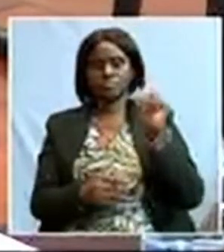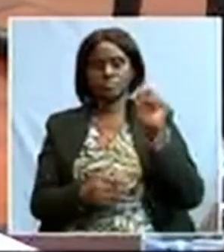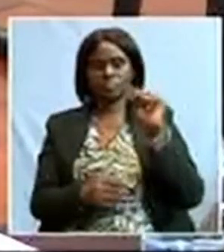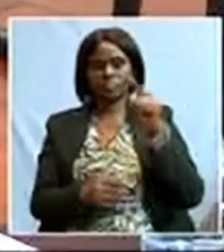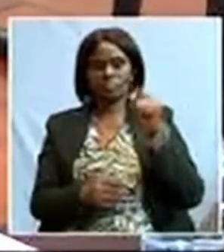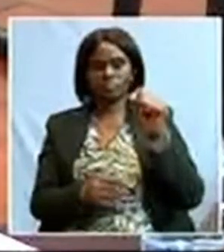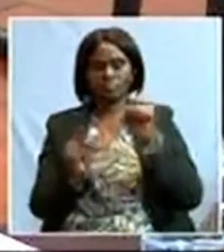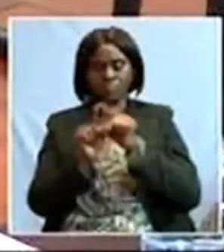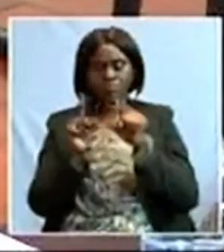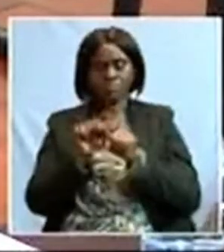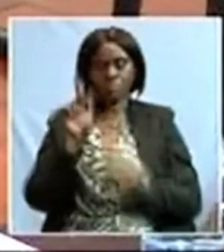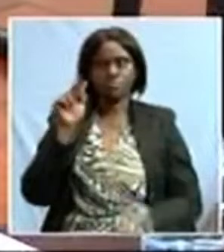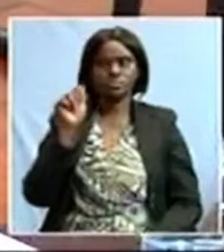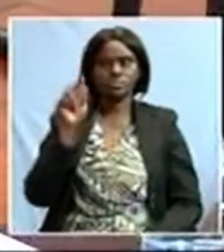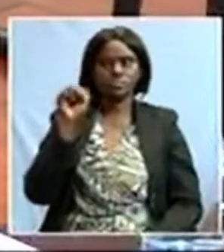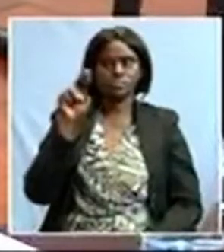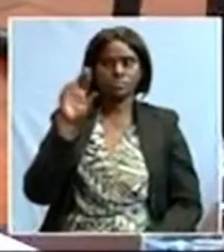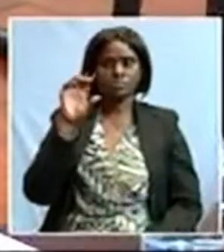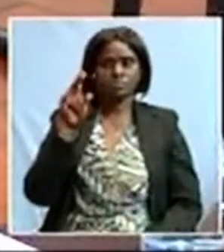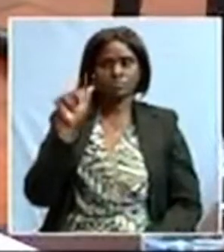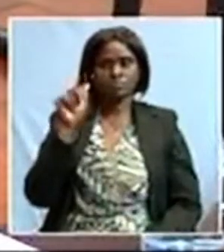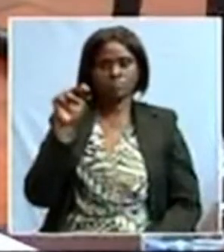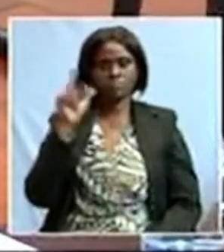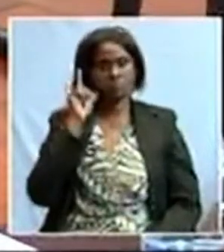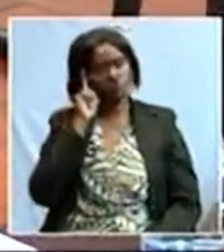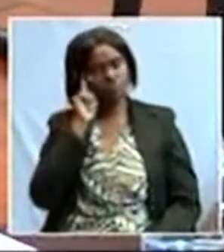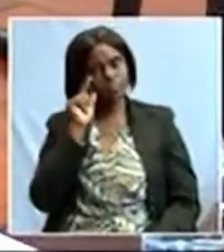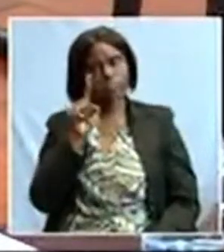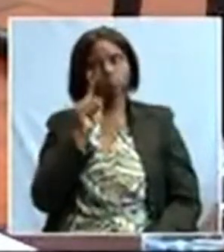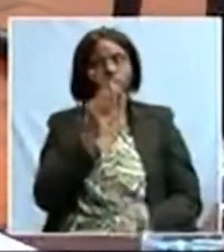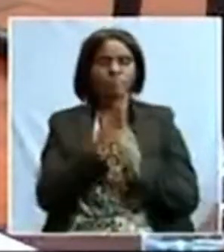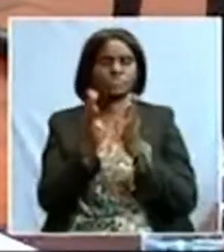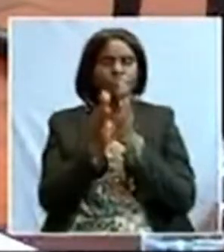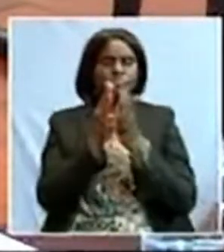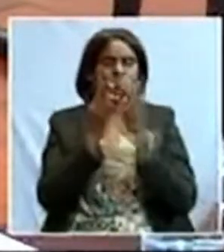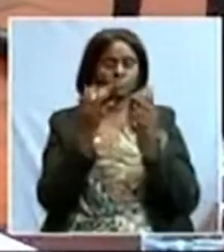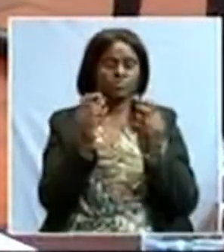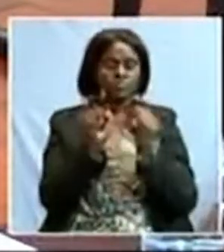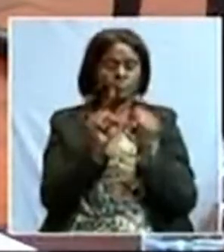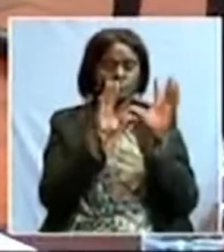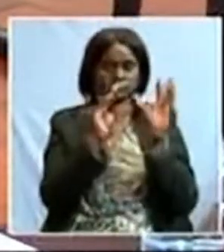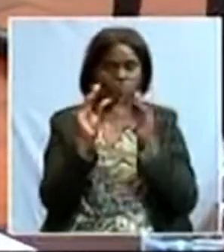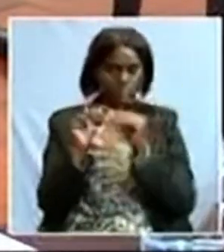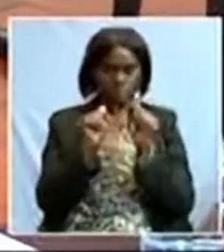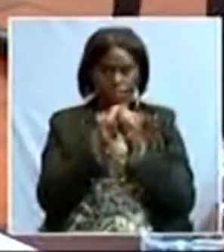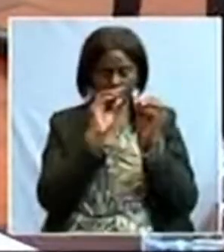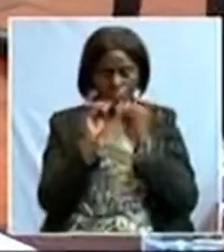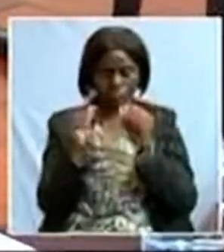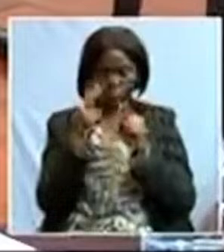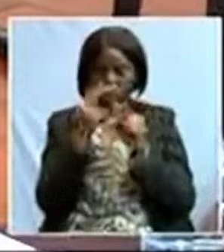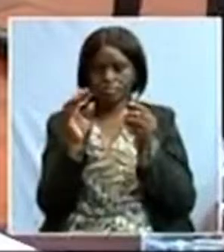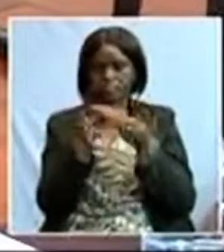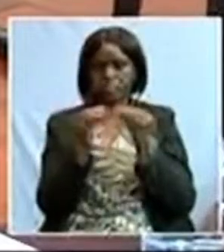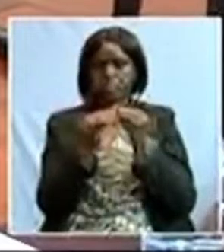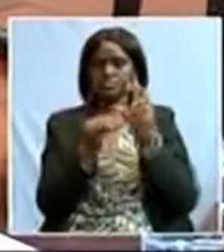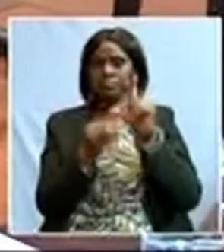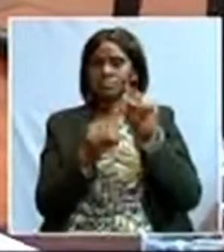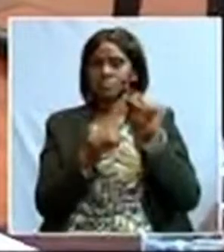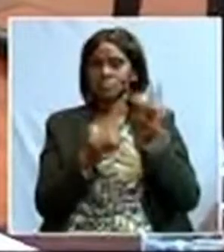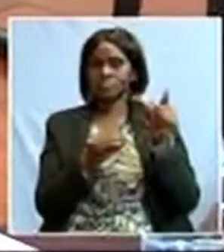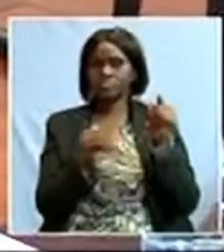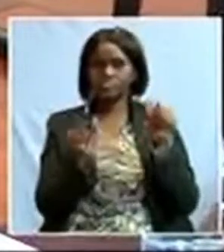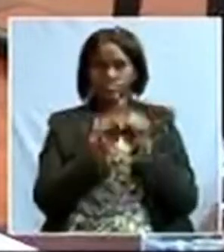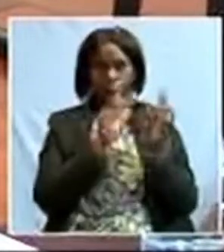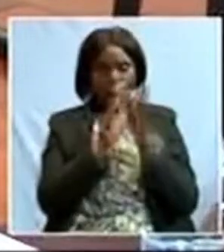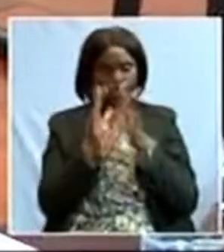of Kamchanga Hotel VIP Lounge, construction of a dry port, furniture and fittings. See Appendix 20.